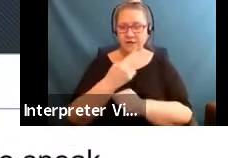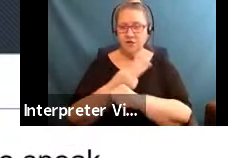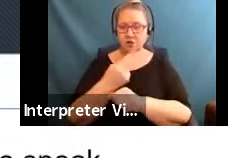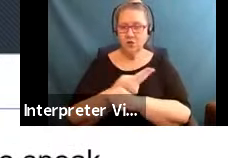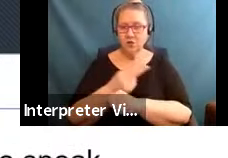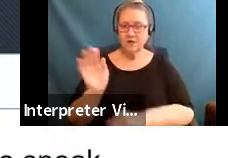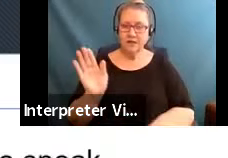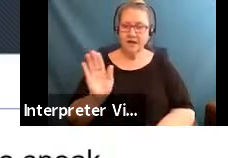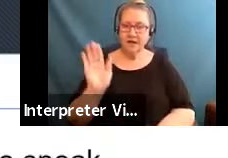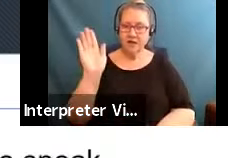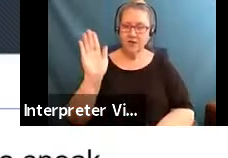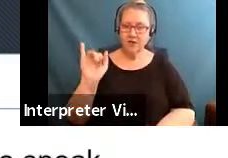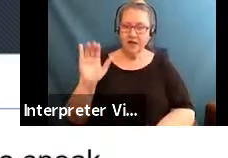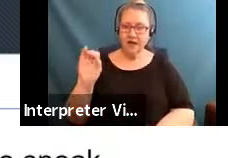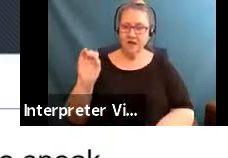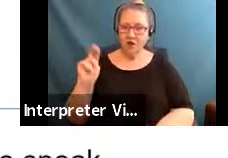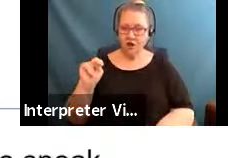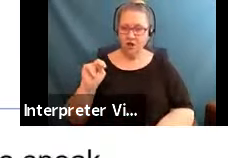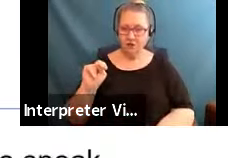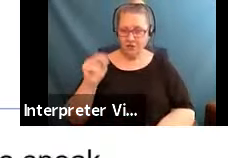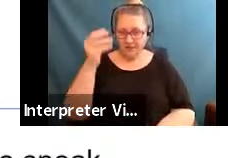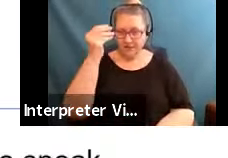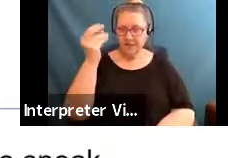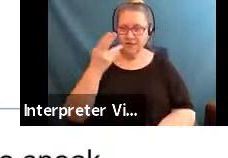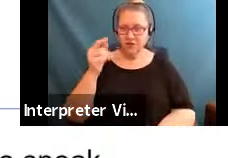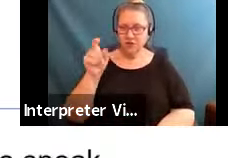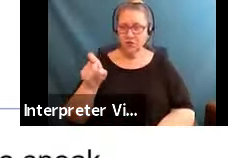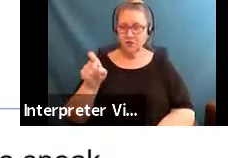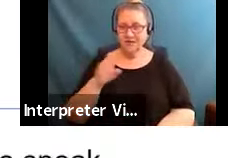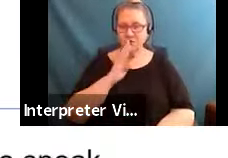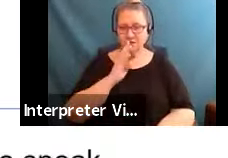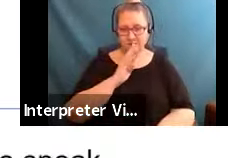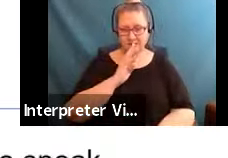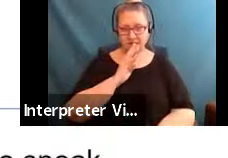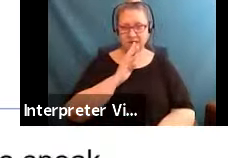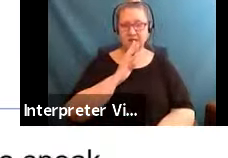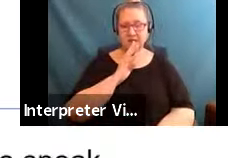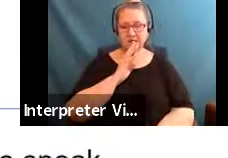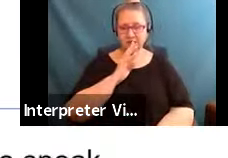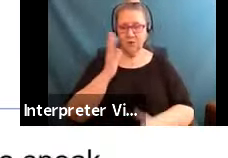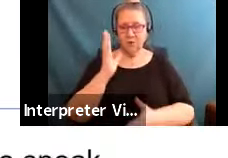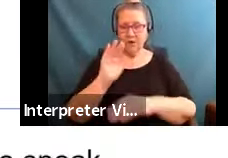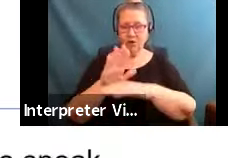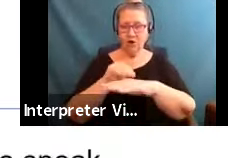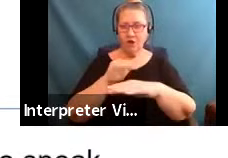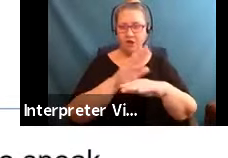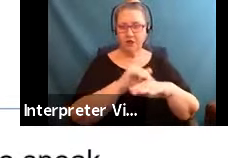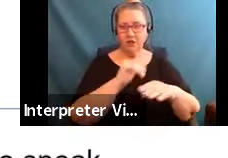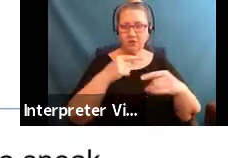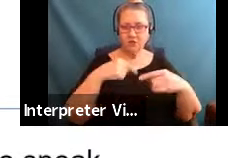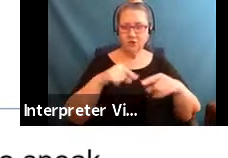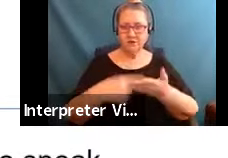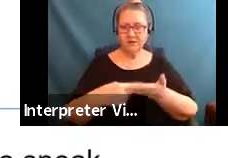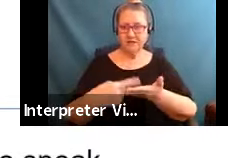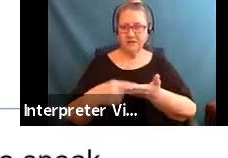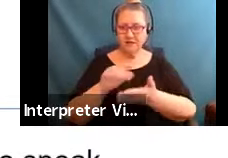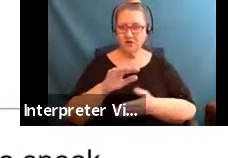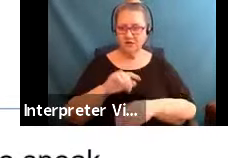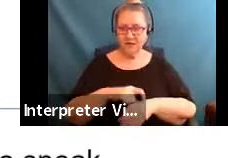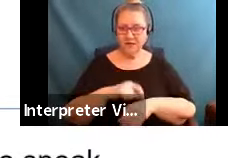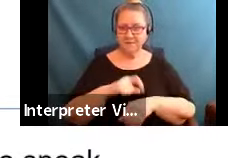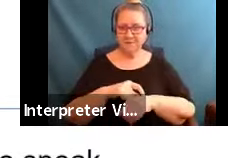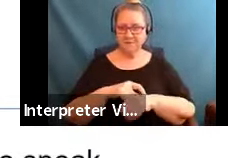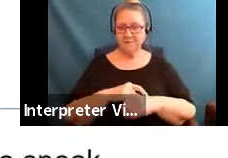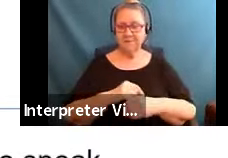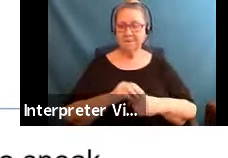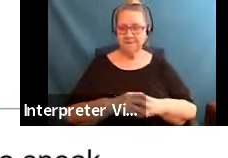raise icon to let us know that you'd like to speak, and we'll call on you during the discussion sections of each portion